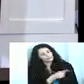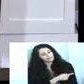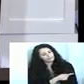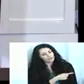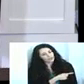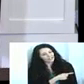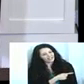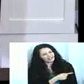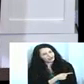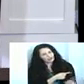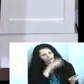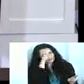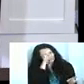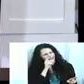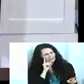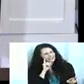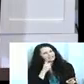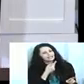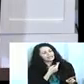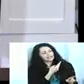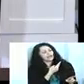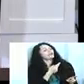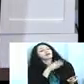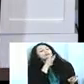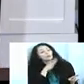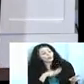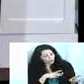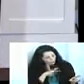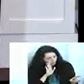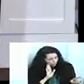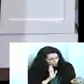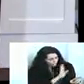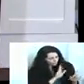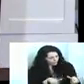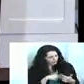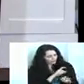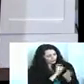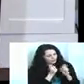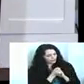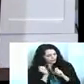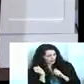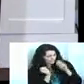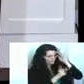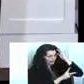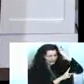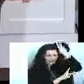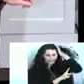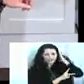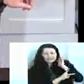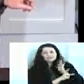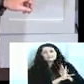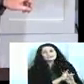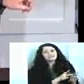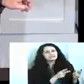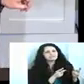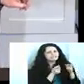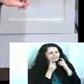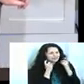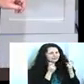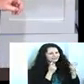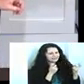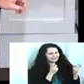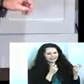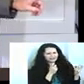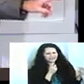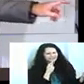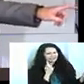such a powerful way that she had to run back to the devil's, the deepest vine, the viper's place, and